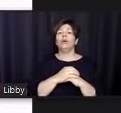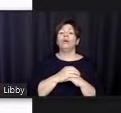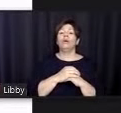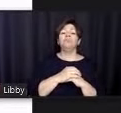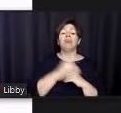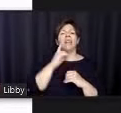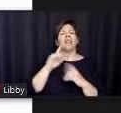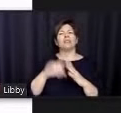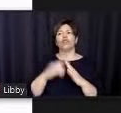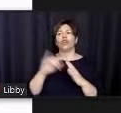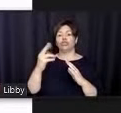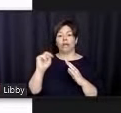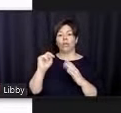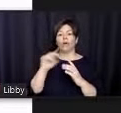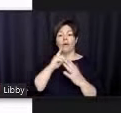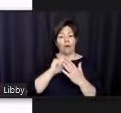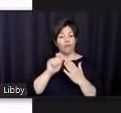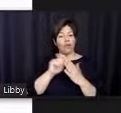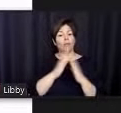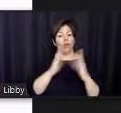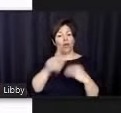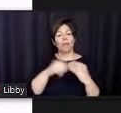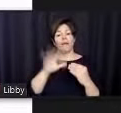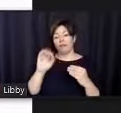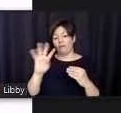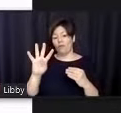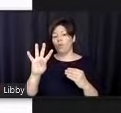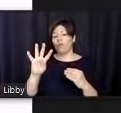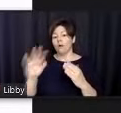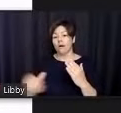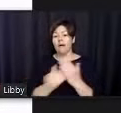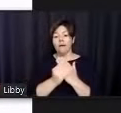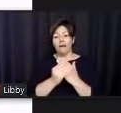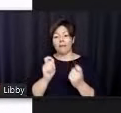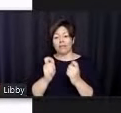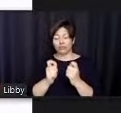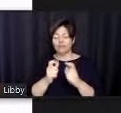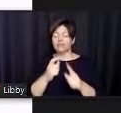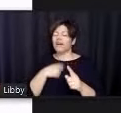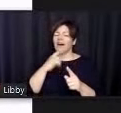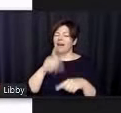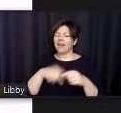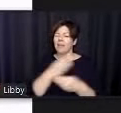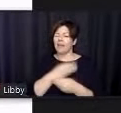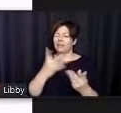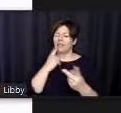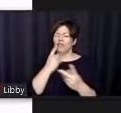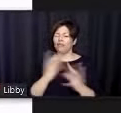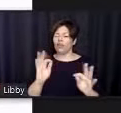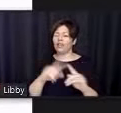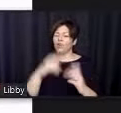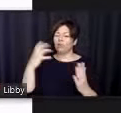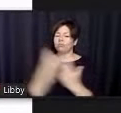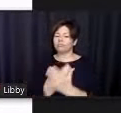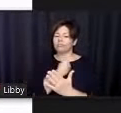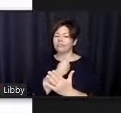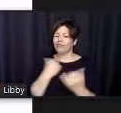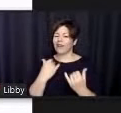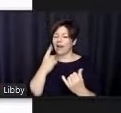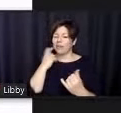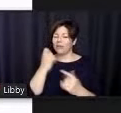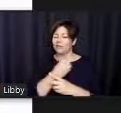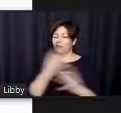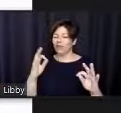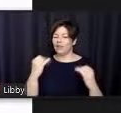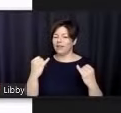starting January, I'm writing a book on 504 accommodations and I won't be able to pass it out at that point. So take it while you can. But it really does